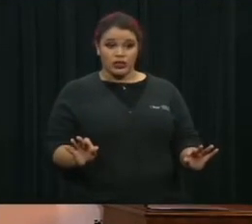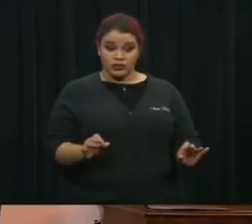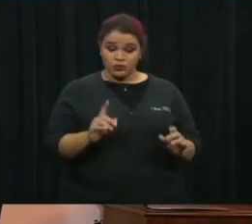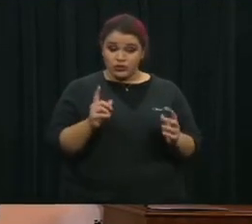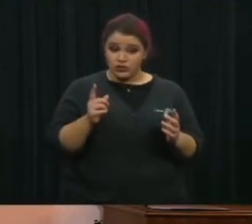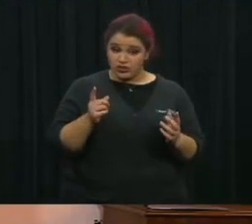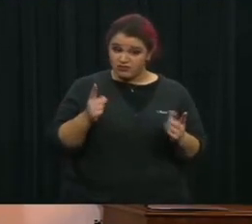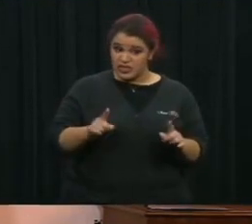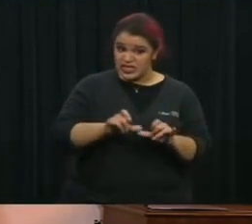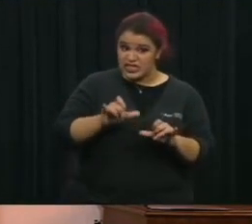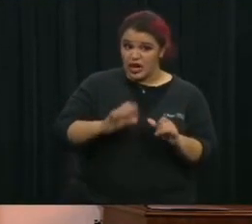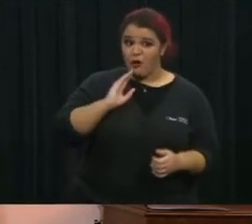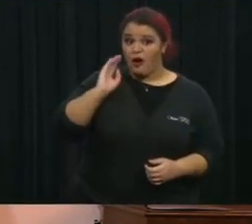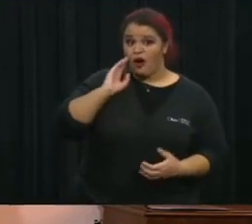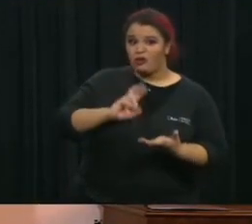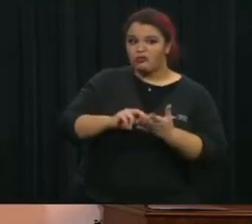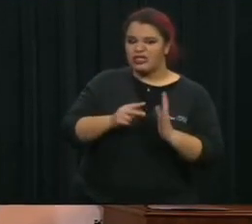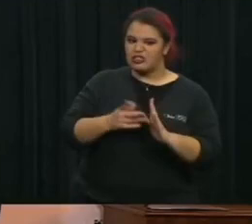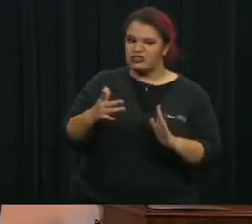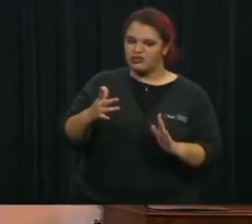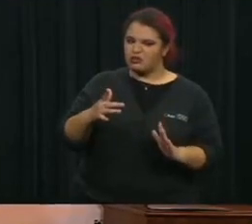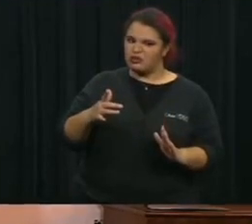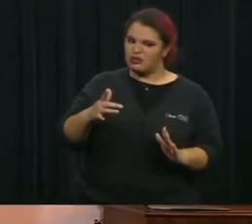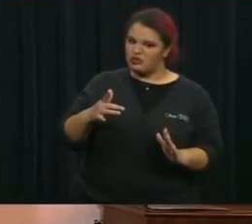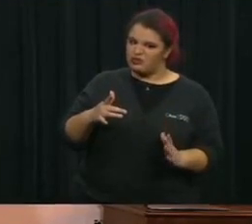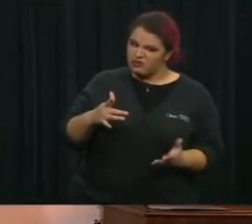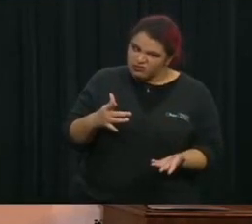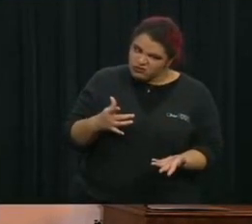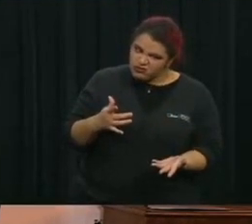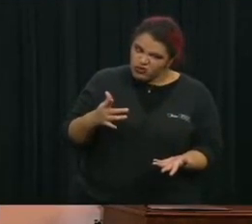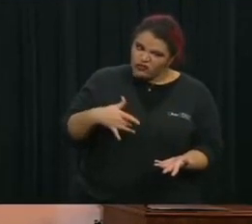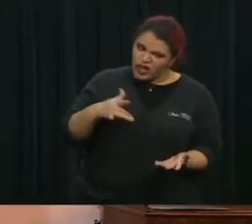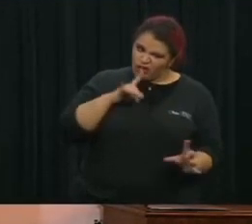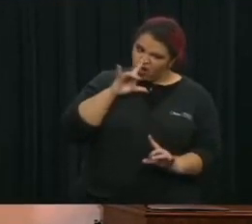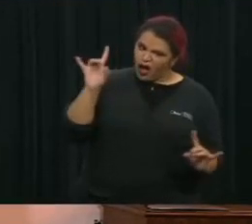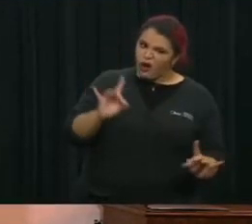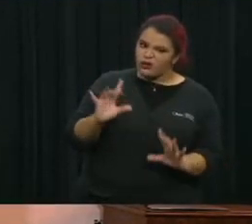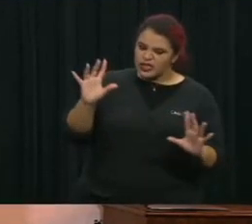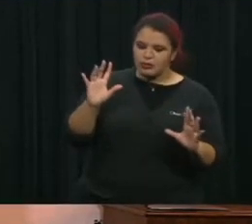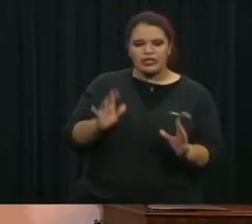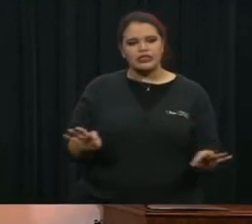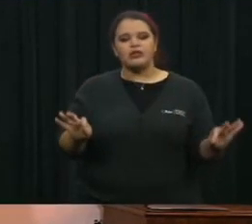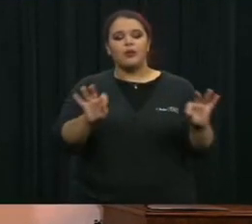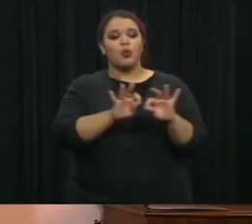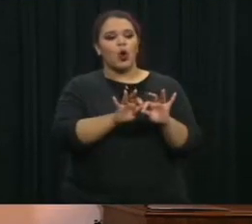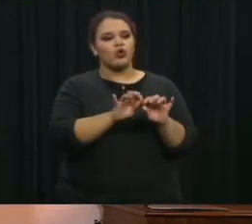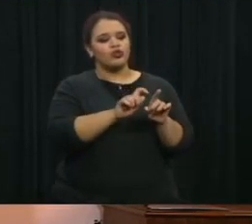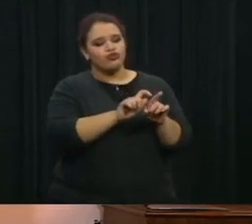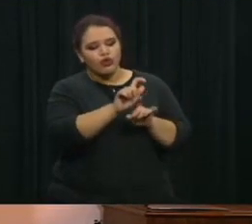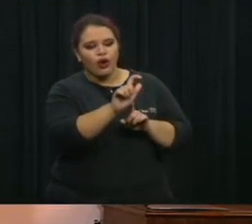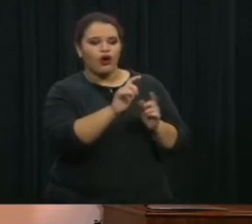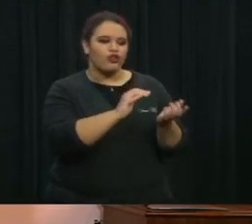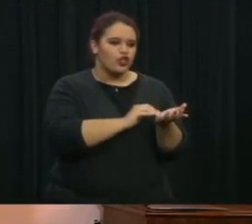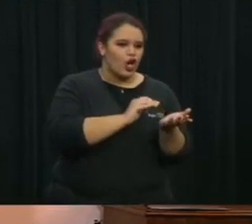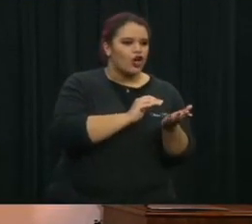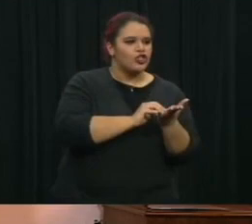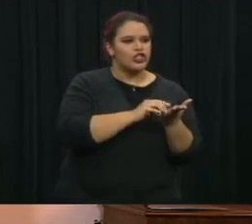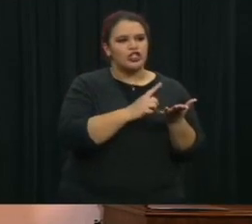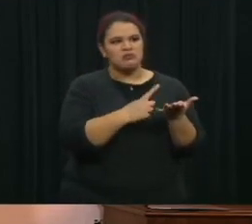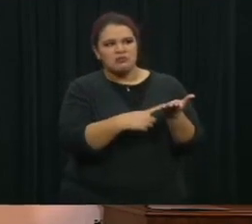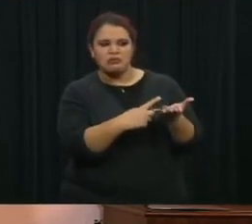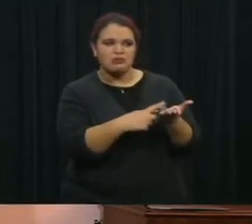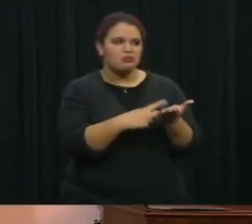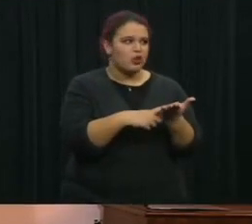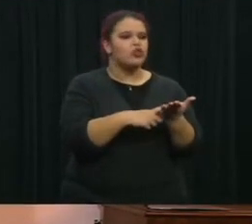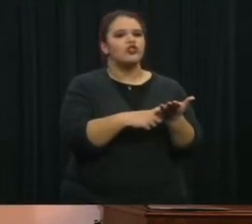good. And really work with your provider to help you get some symptom relief with that. As we said, it's the 20% that are going to be